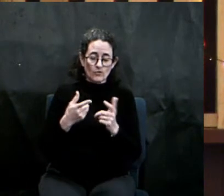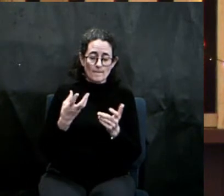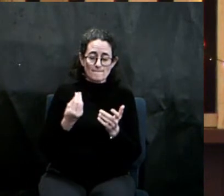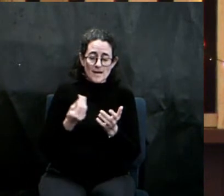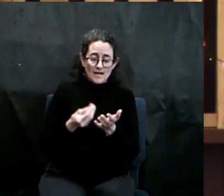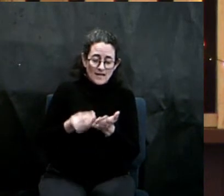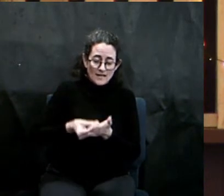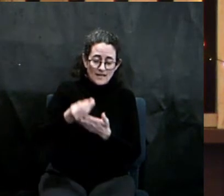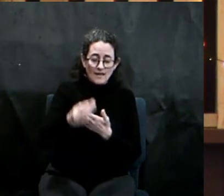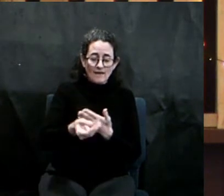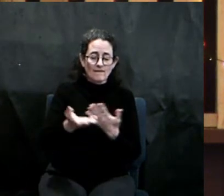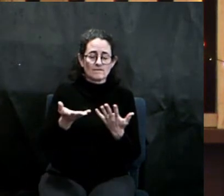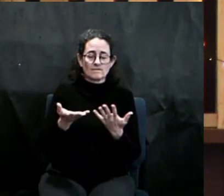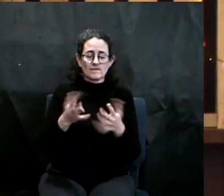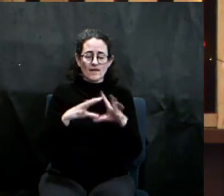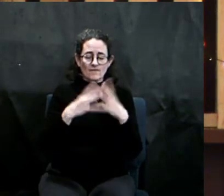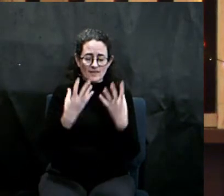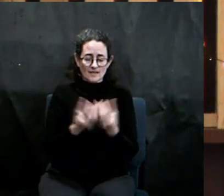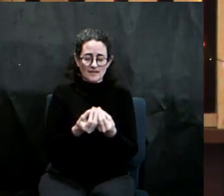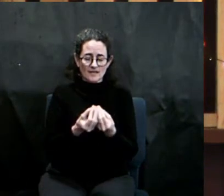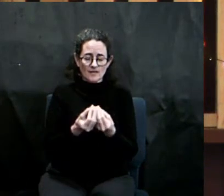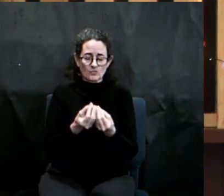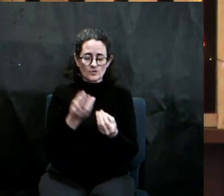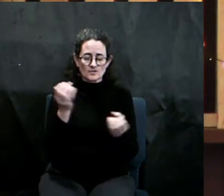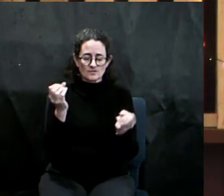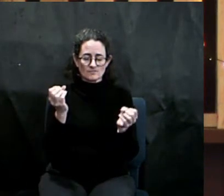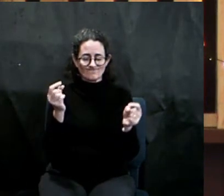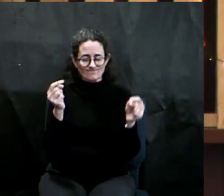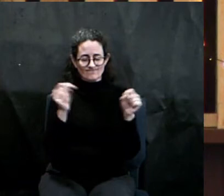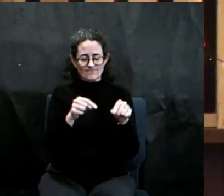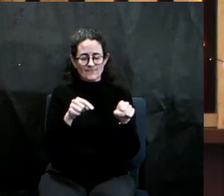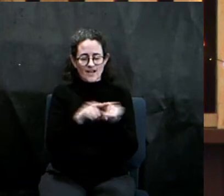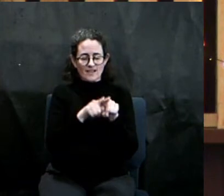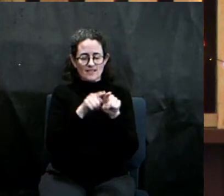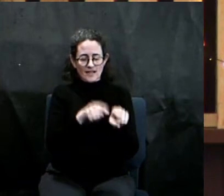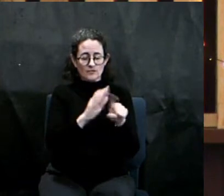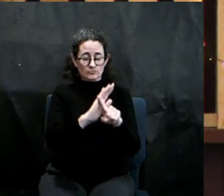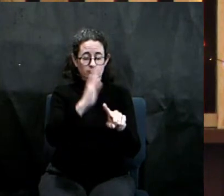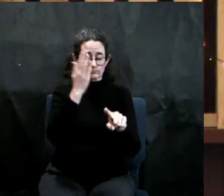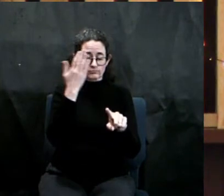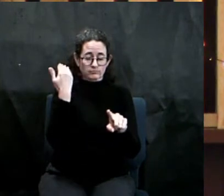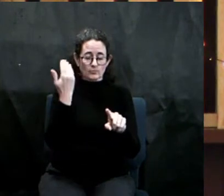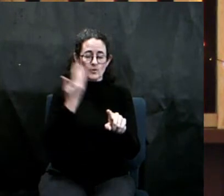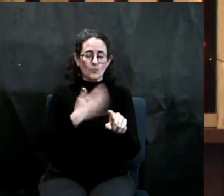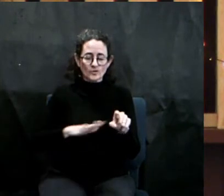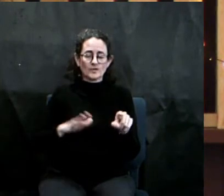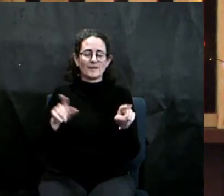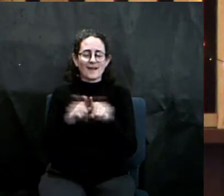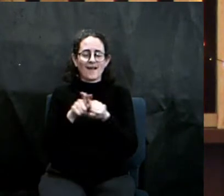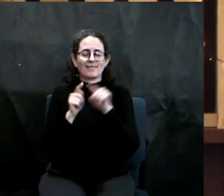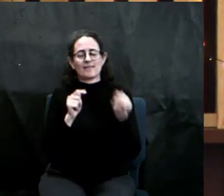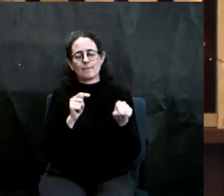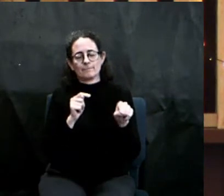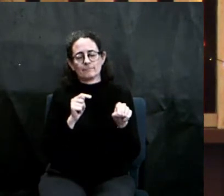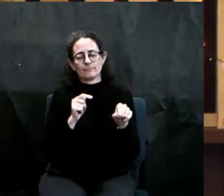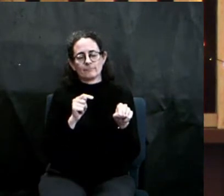desired all people to know. Let us hold, like them, the things of this world loosely and the things of you, our living Lord, tightly